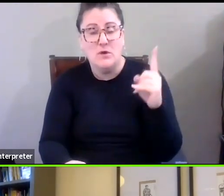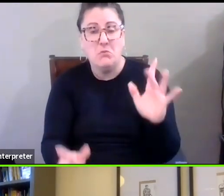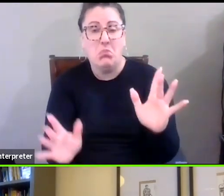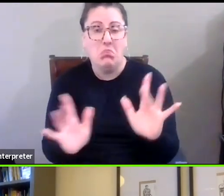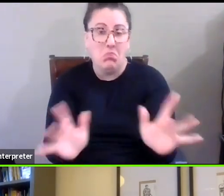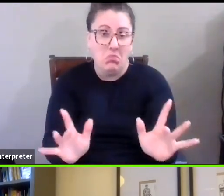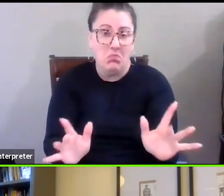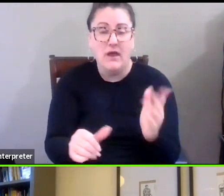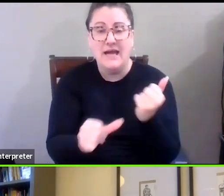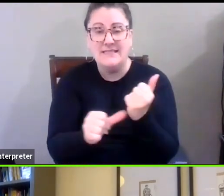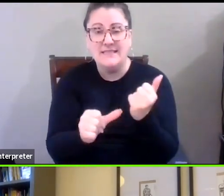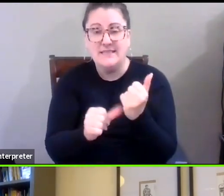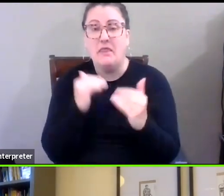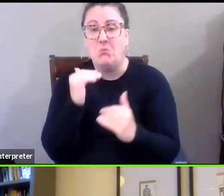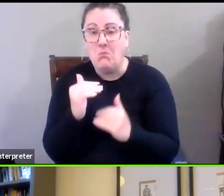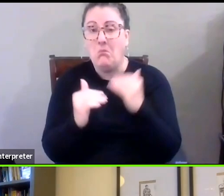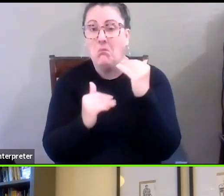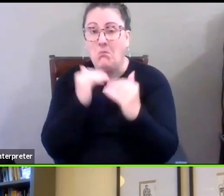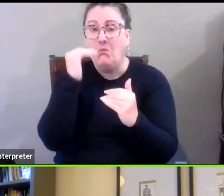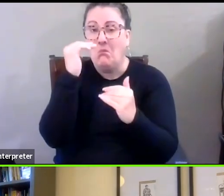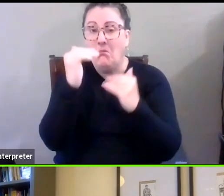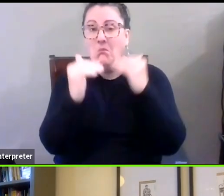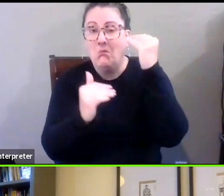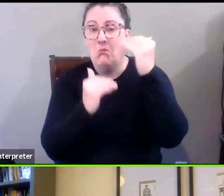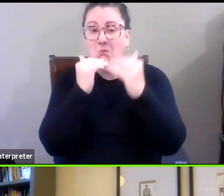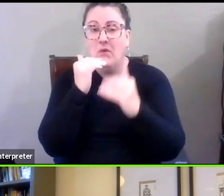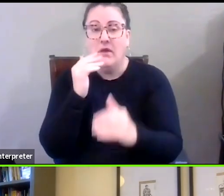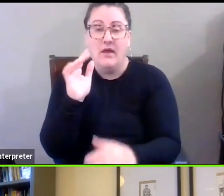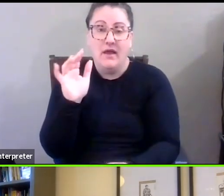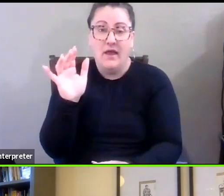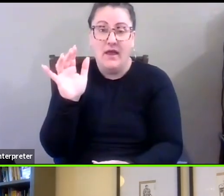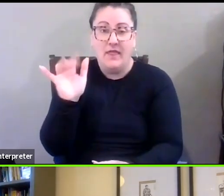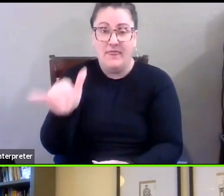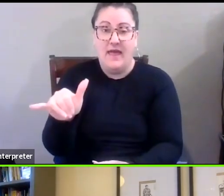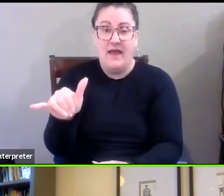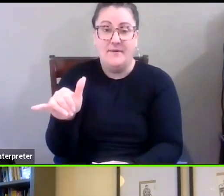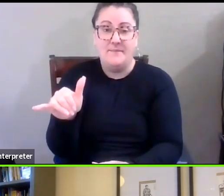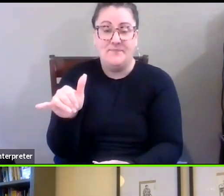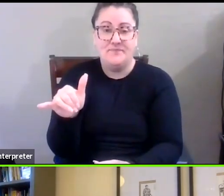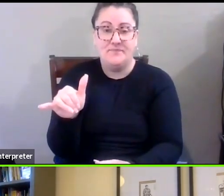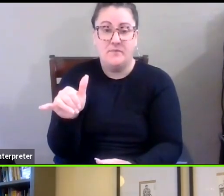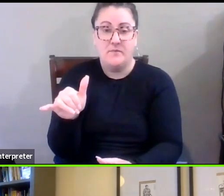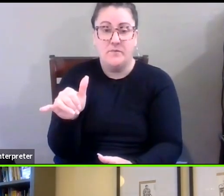and move up the ranks, you know? Yeah. And I think that same, you know,